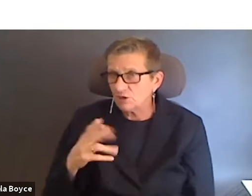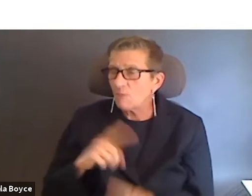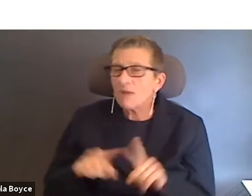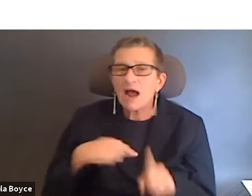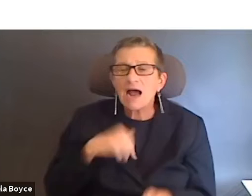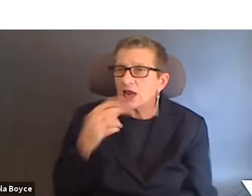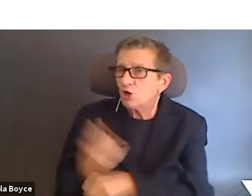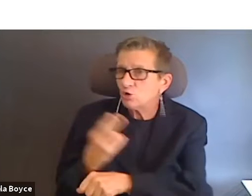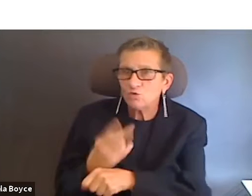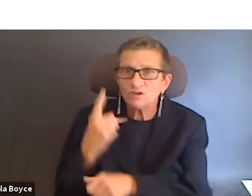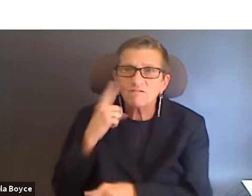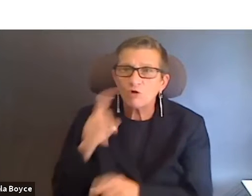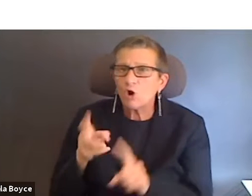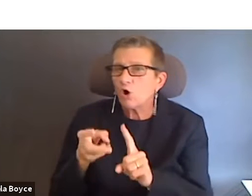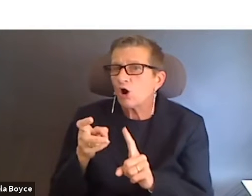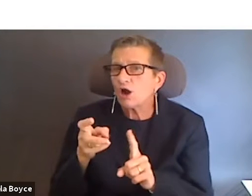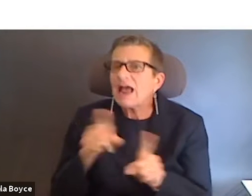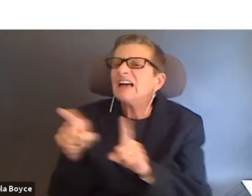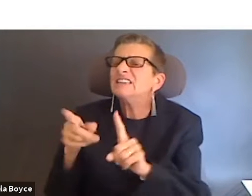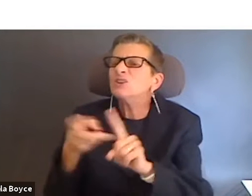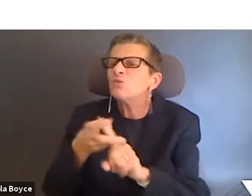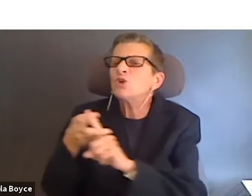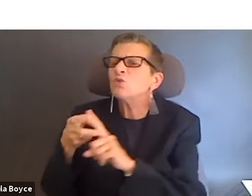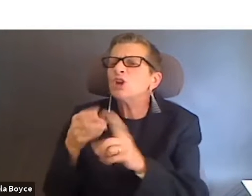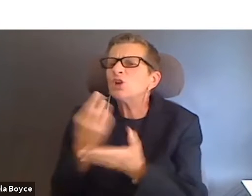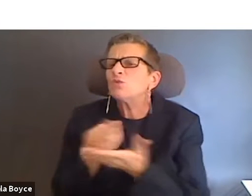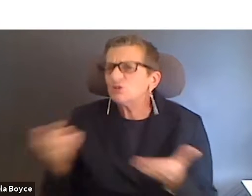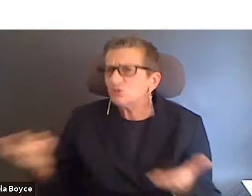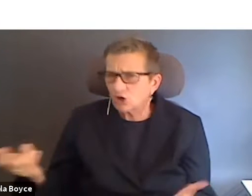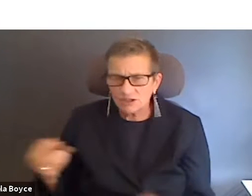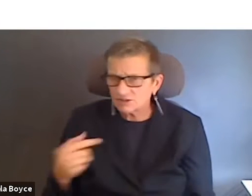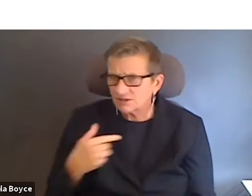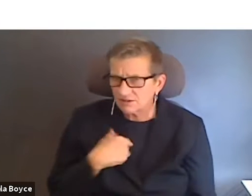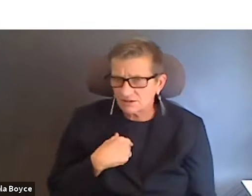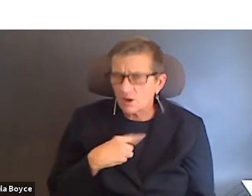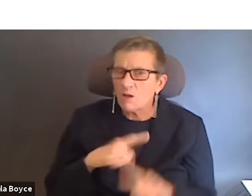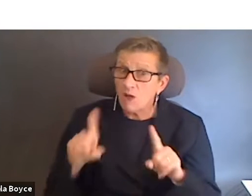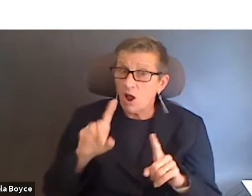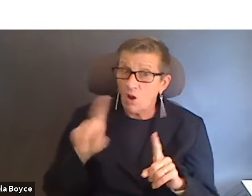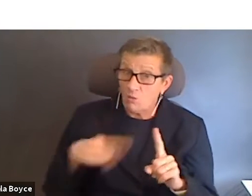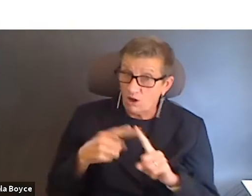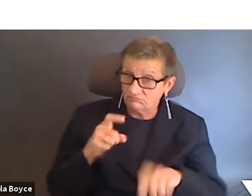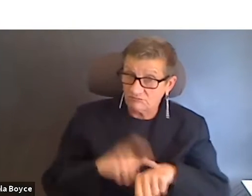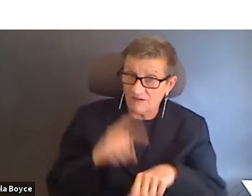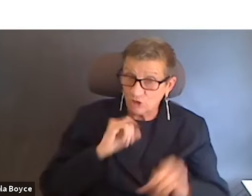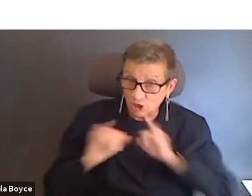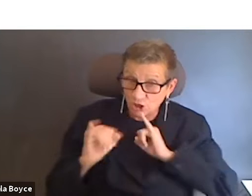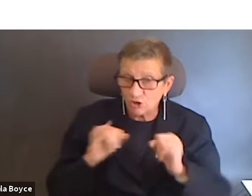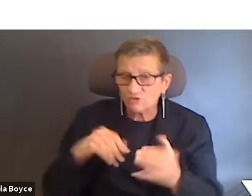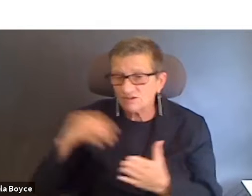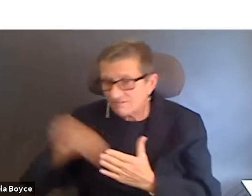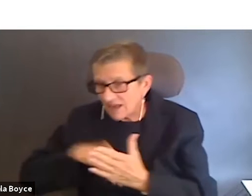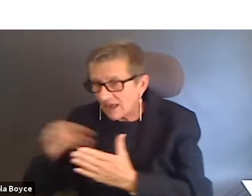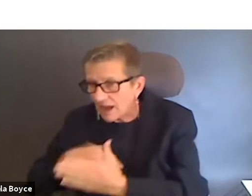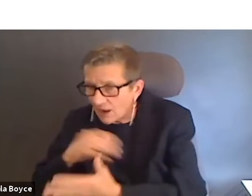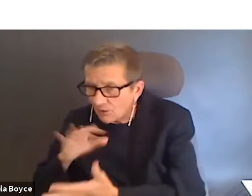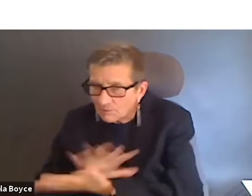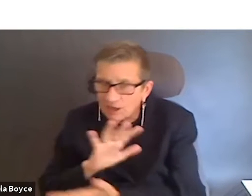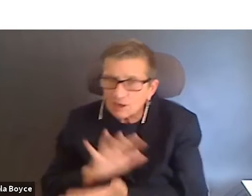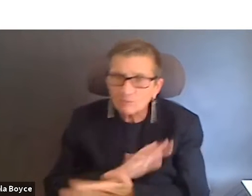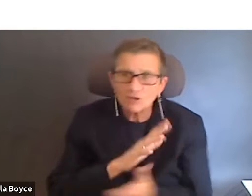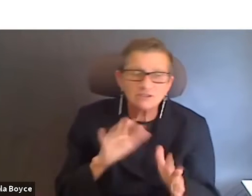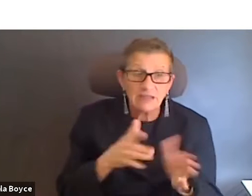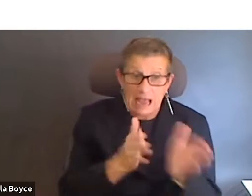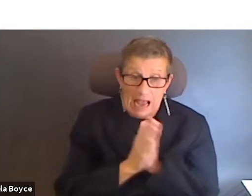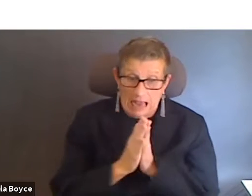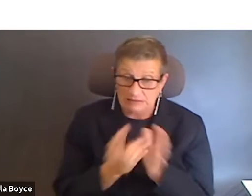a recruiting resource. Though when I got to interviews and filling out paperwork, it asks, do you have a